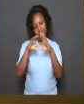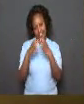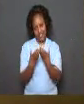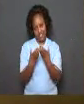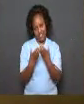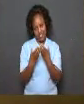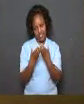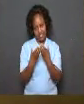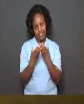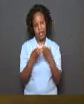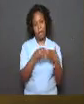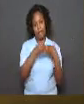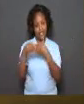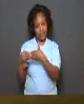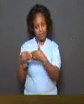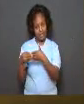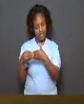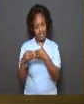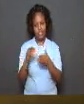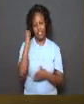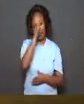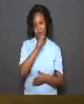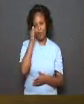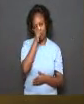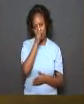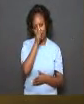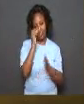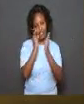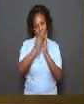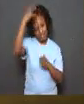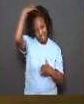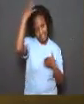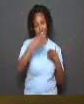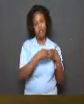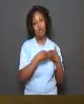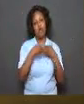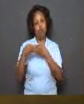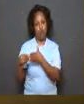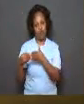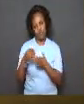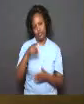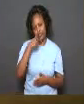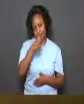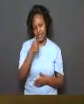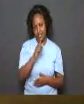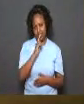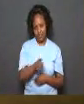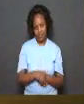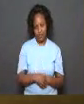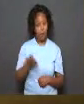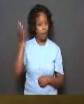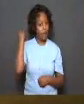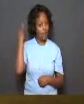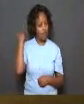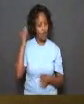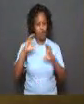on the principles of the Ethiopian Constitution. In our last